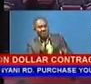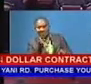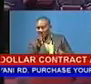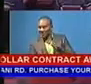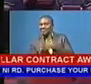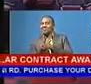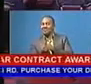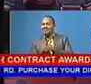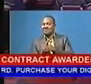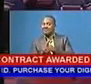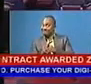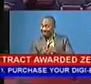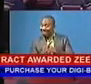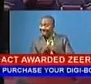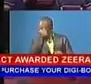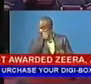issue cropped up,